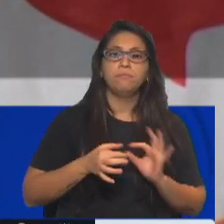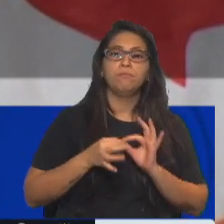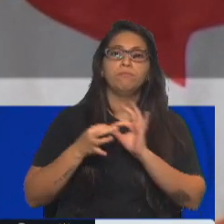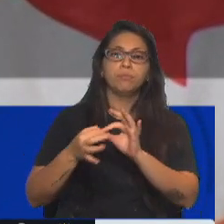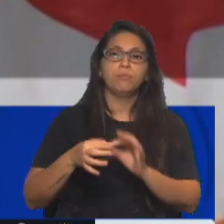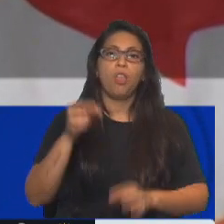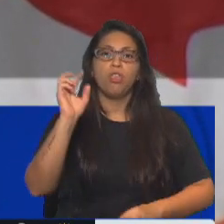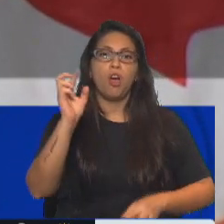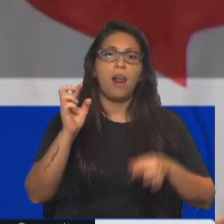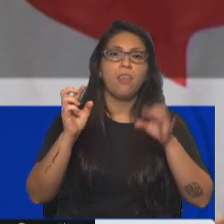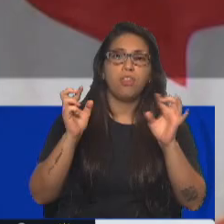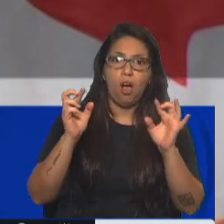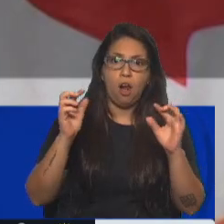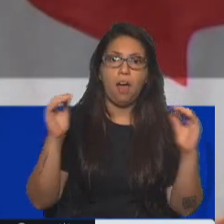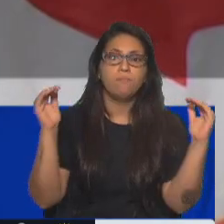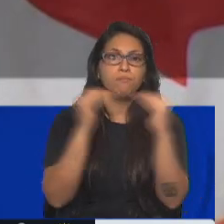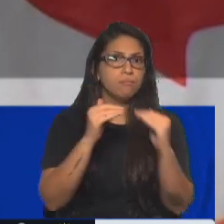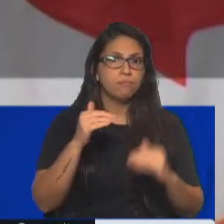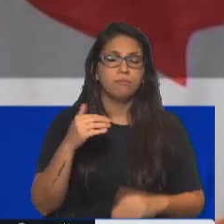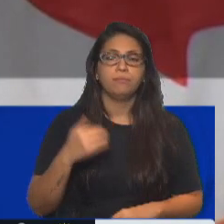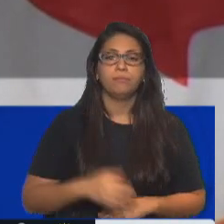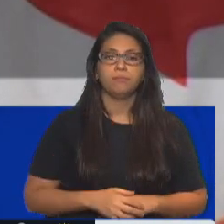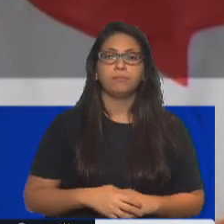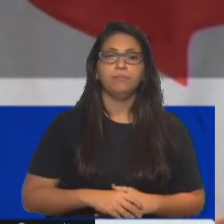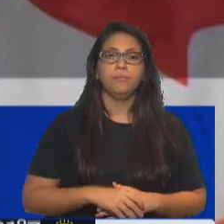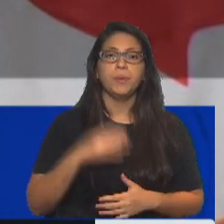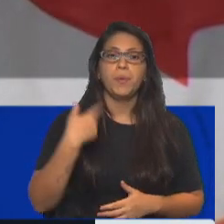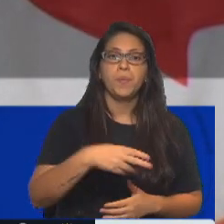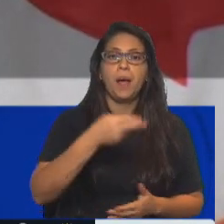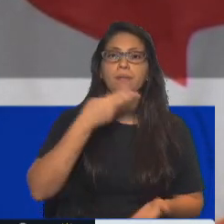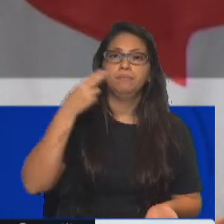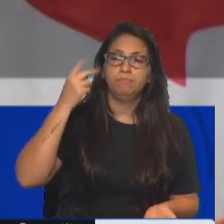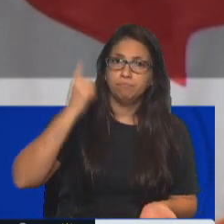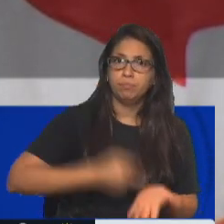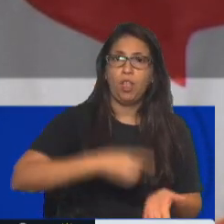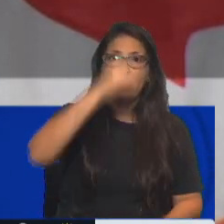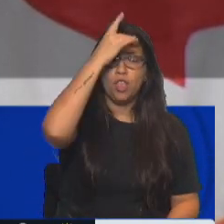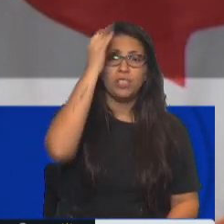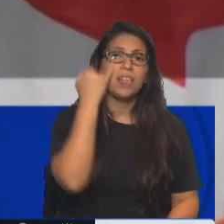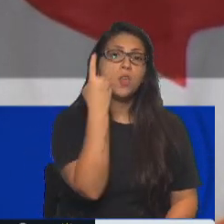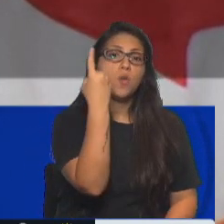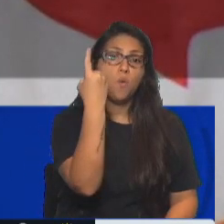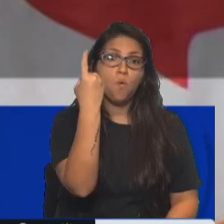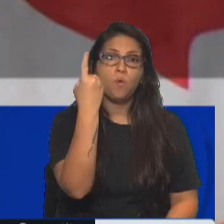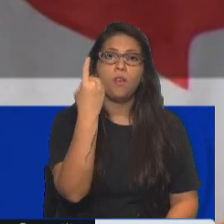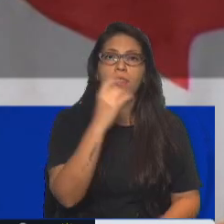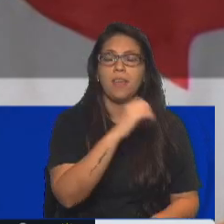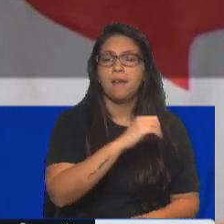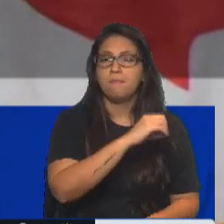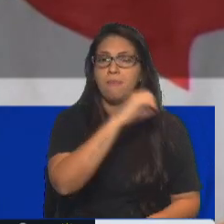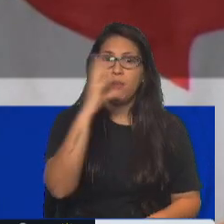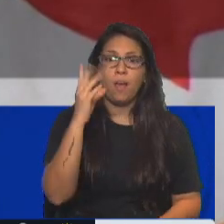dollar-for-dollar approach, will be imposing, as of 12:01 a.m. tomorrow, March